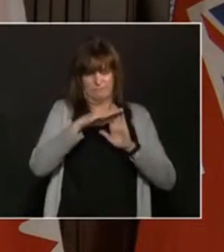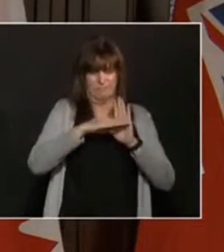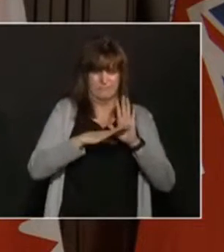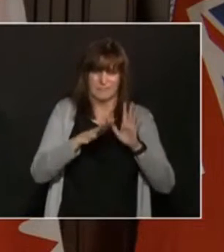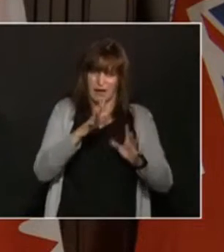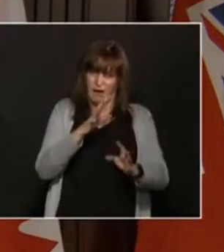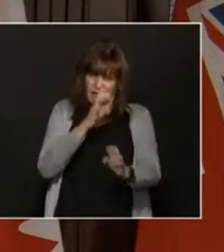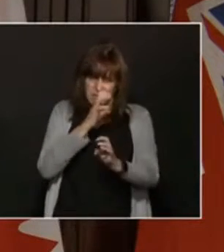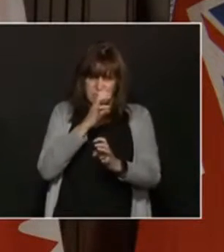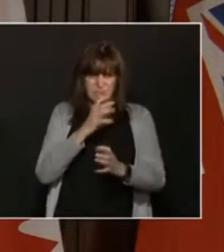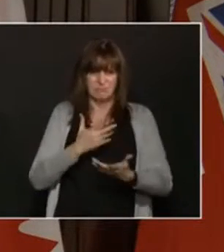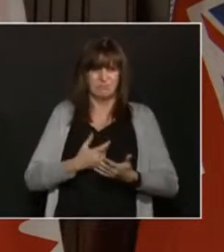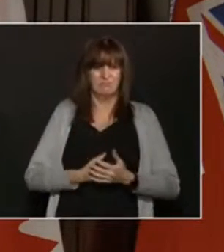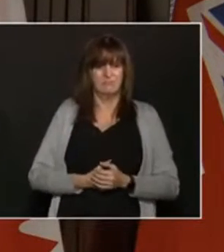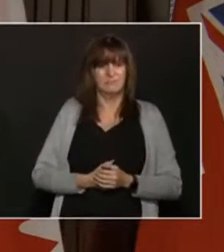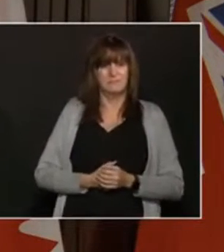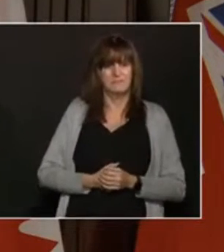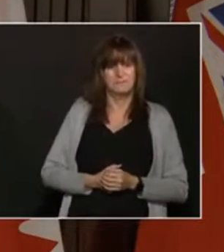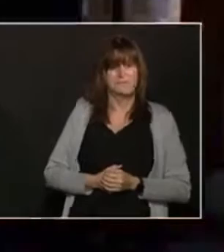question.